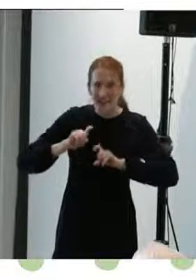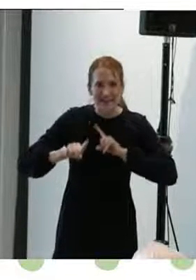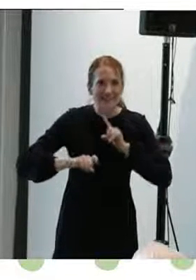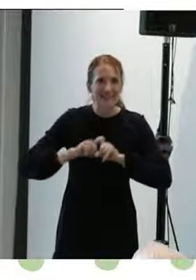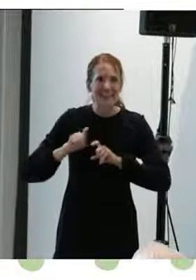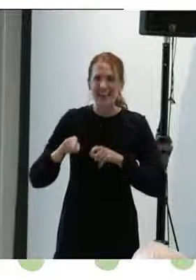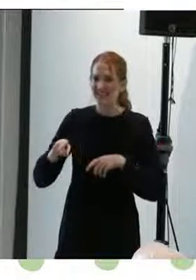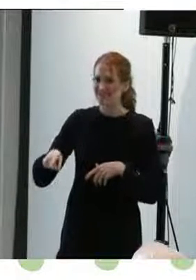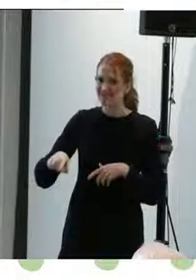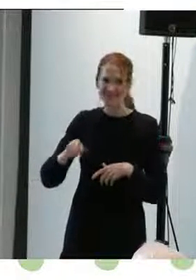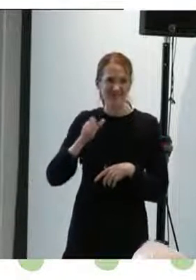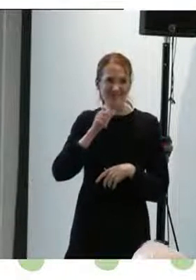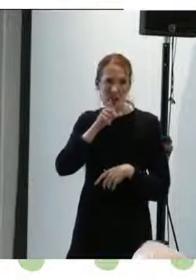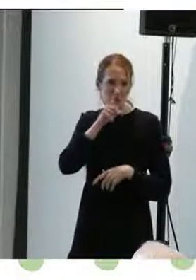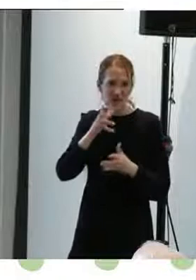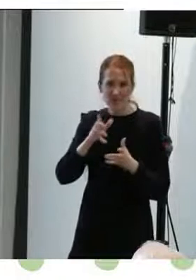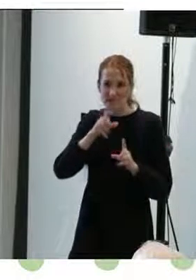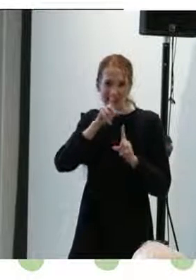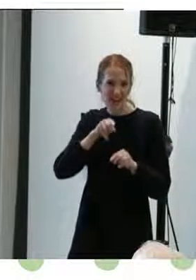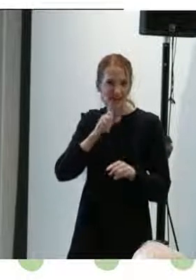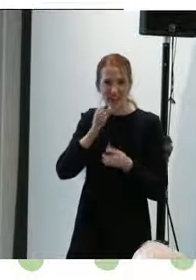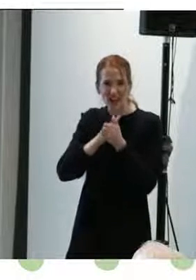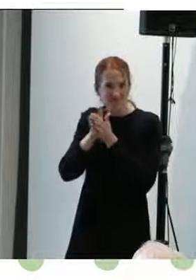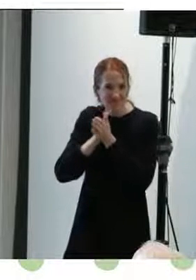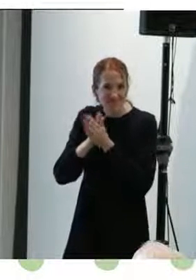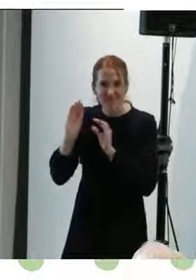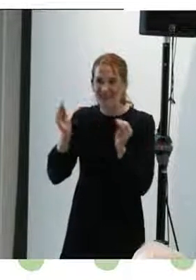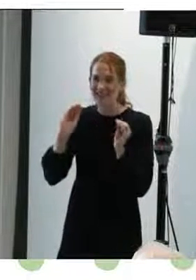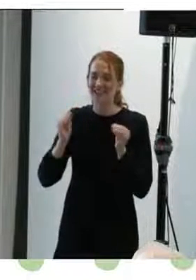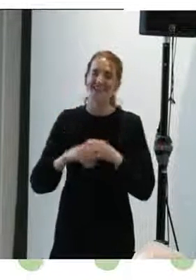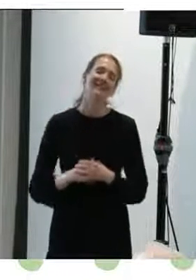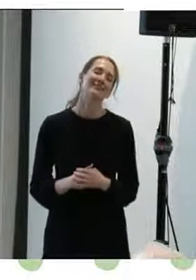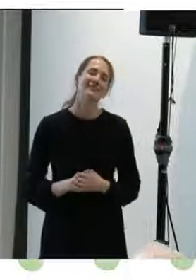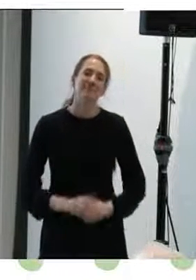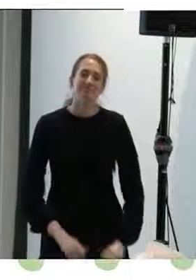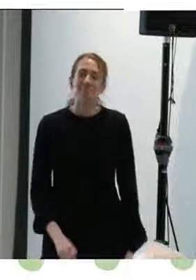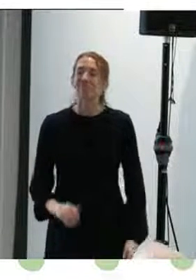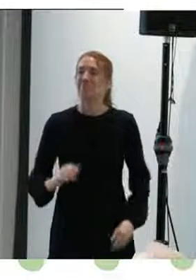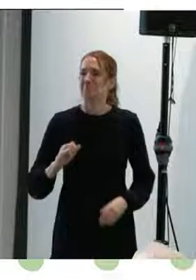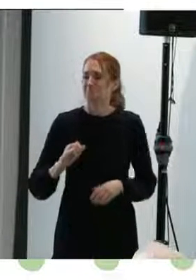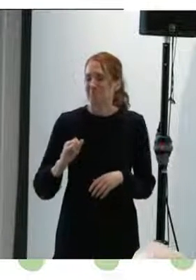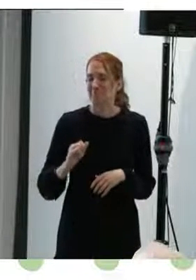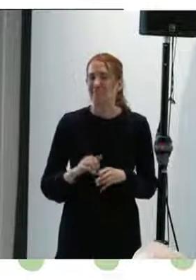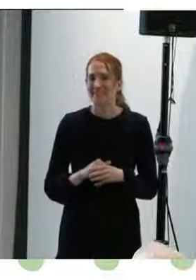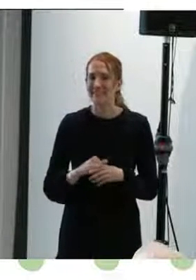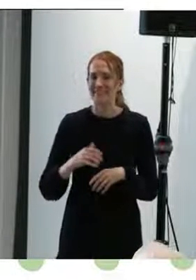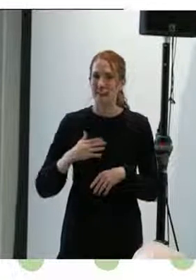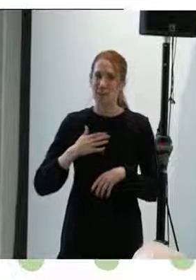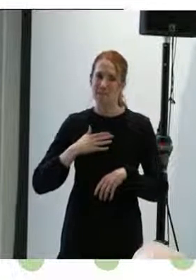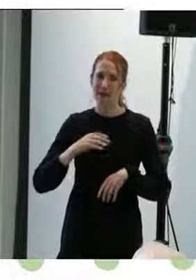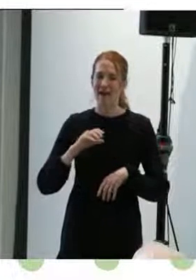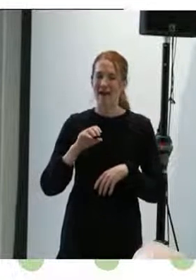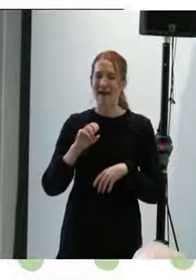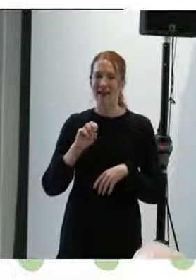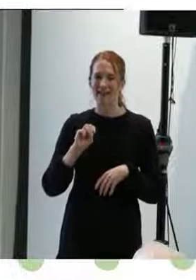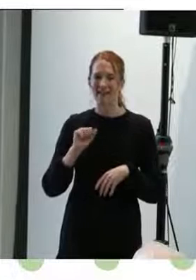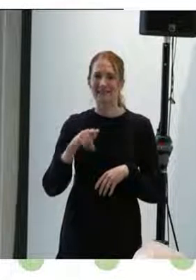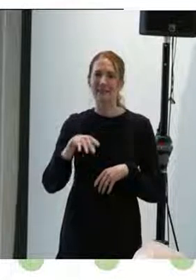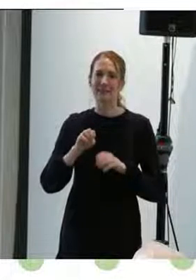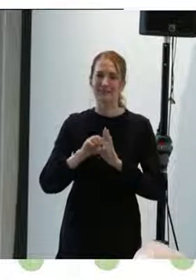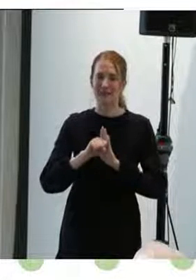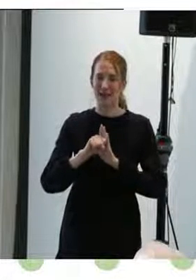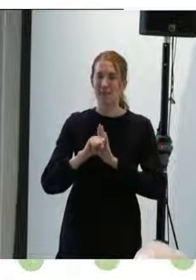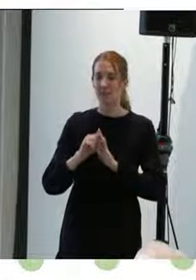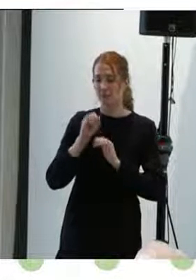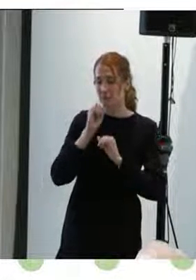was not really getting much interest or answers. And so, you can look at my sample. I interviewed 29